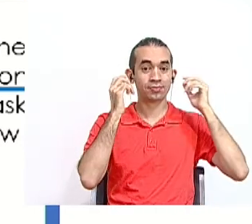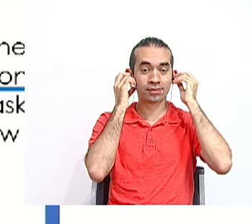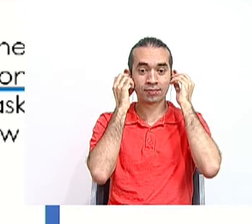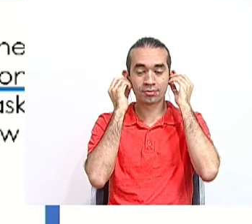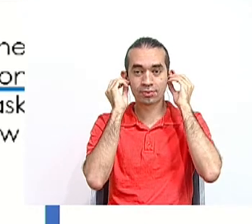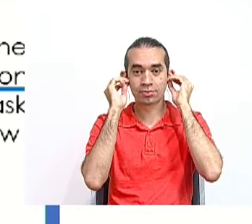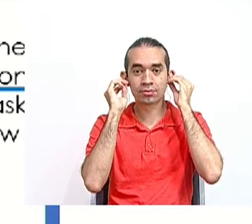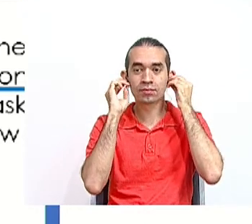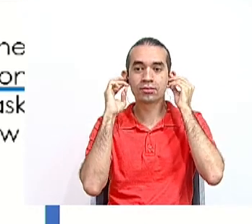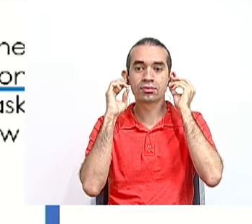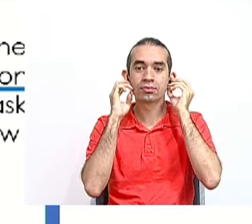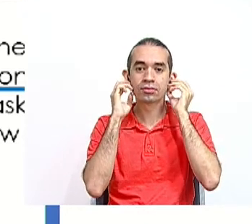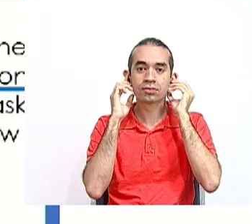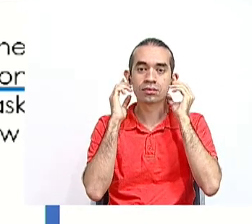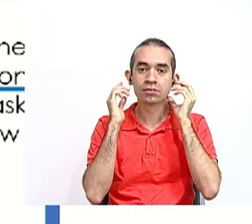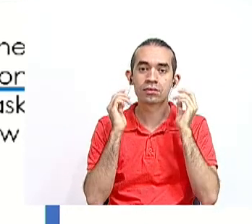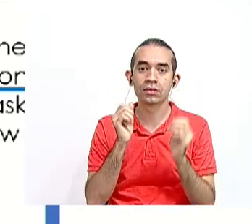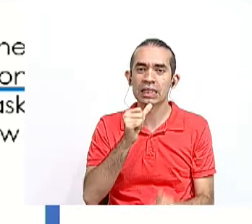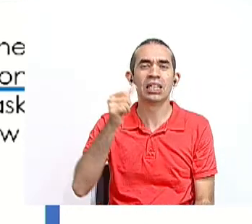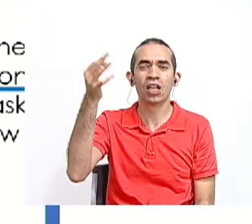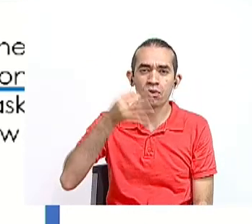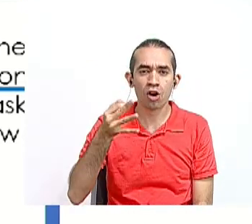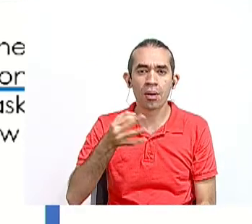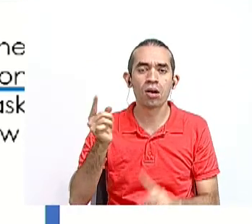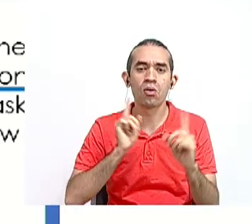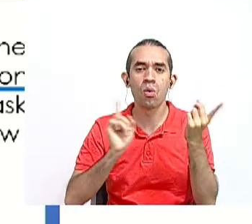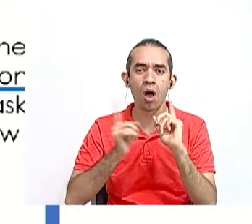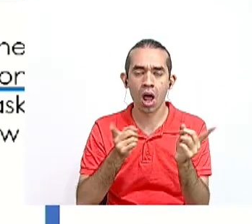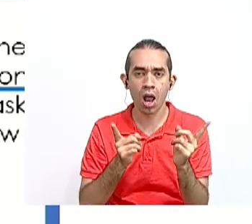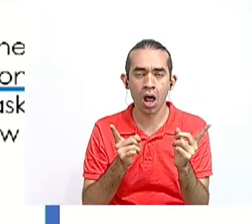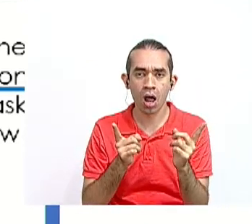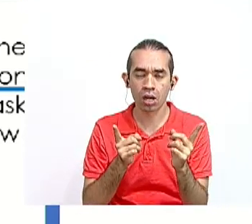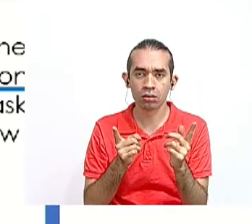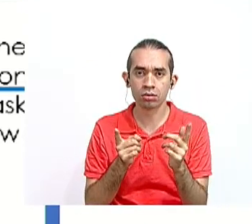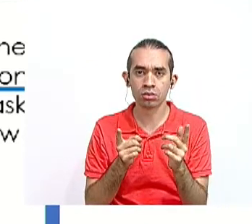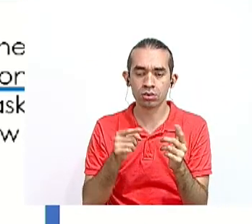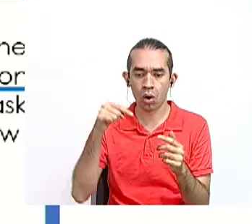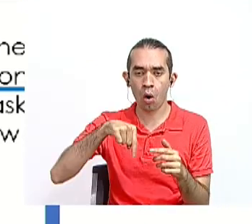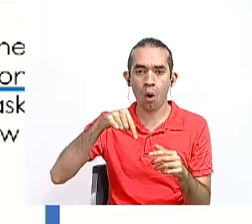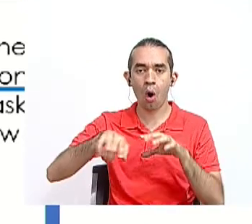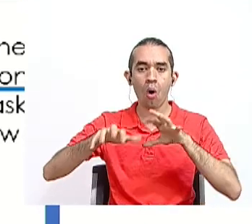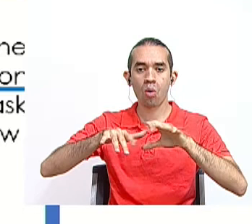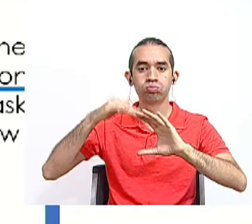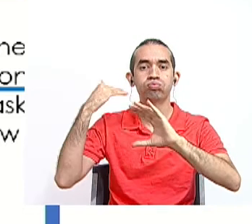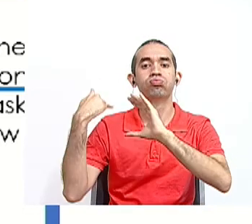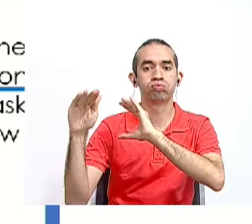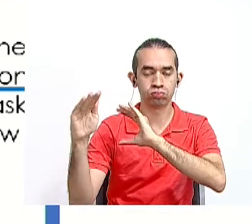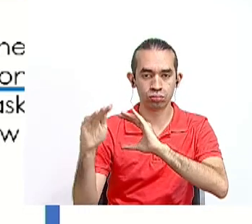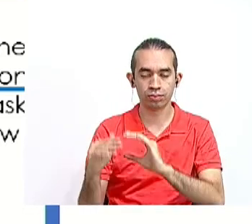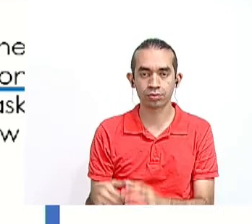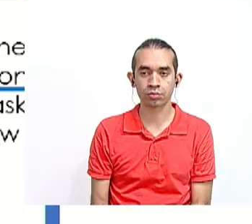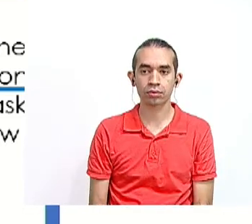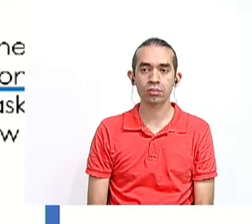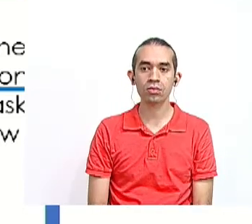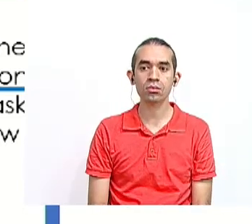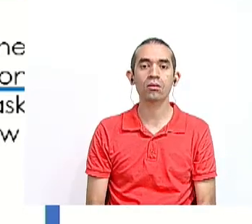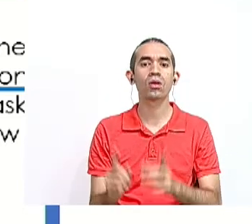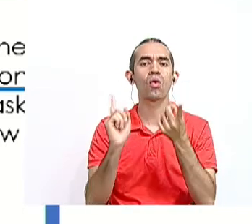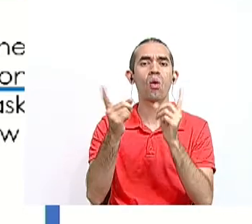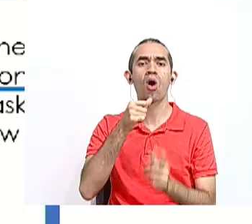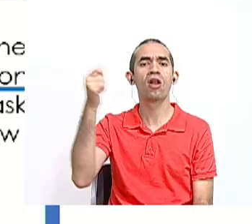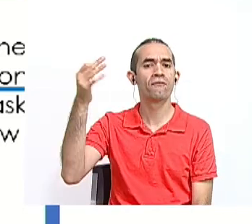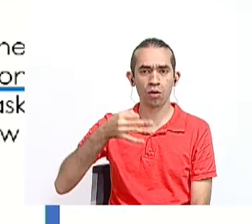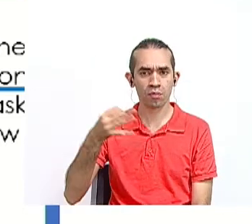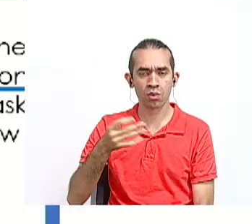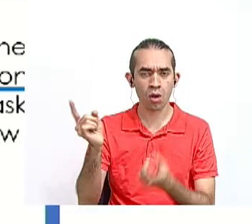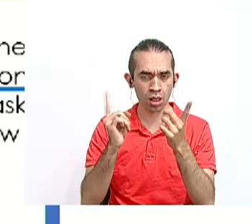emails, which one is the informal email? Because that's what we're going to be doing today, writing an informal email. So which one is the